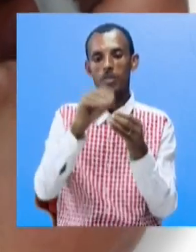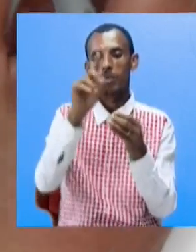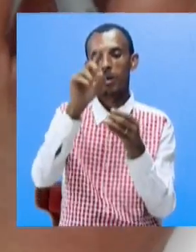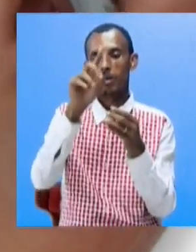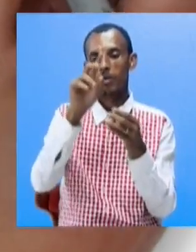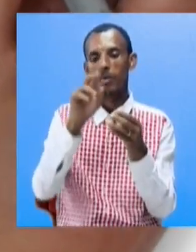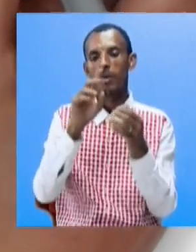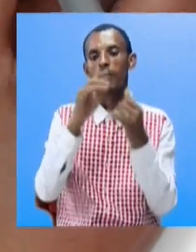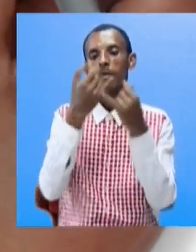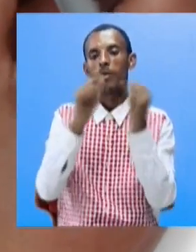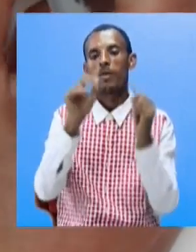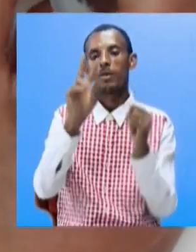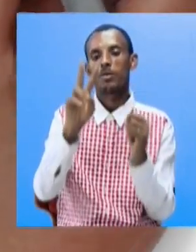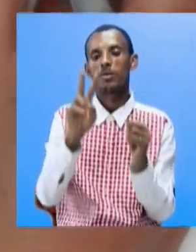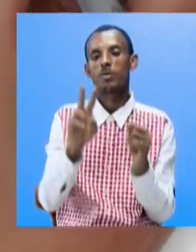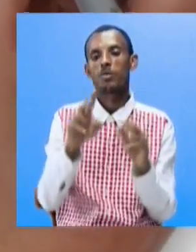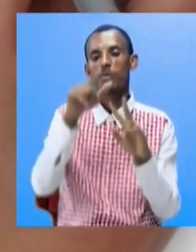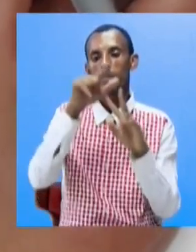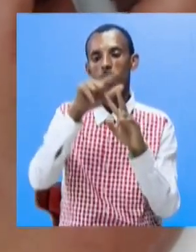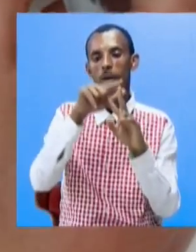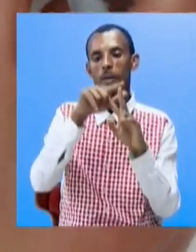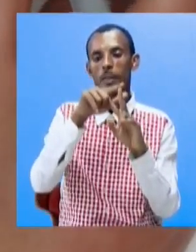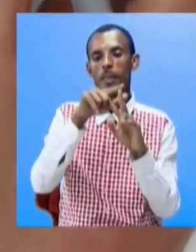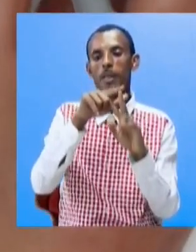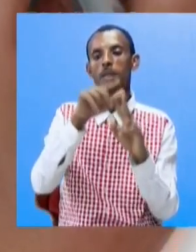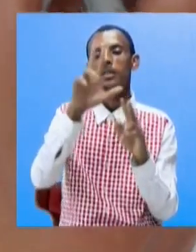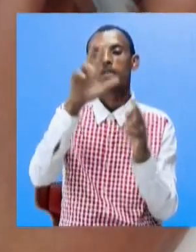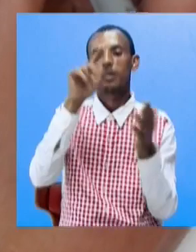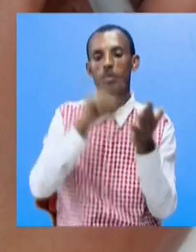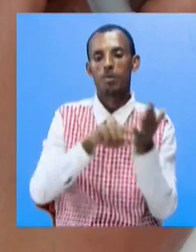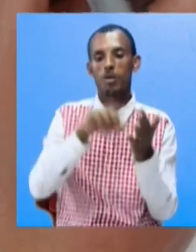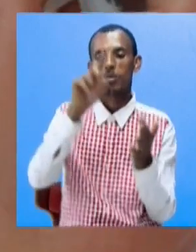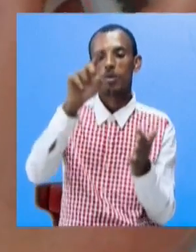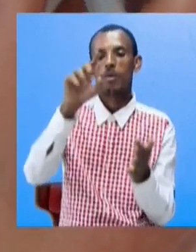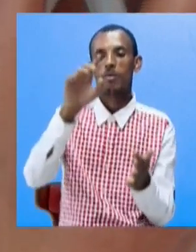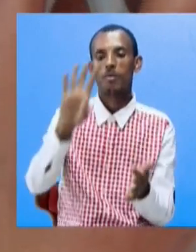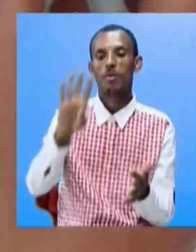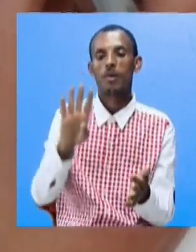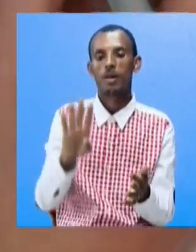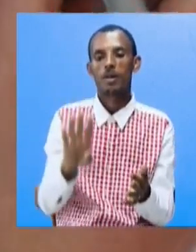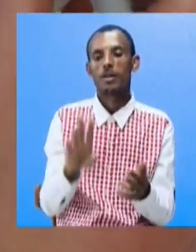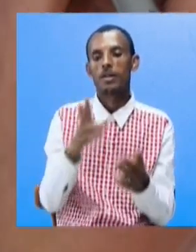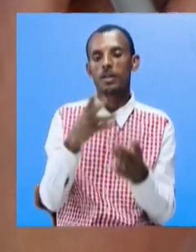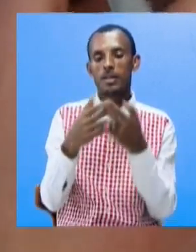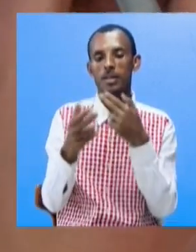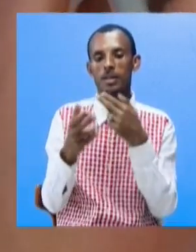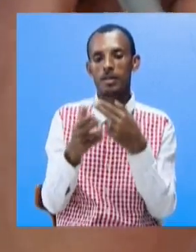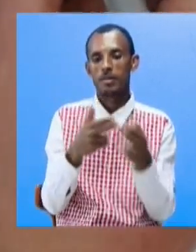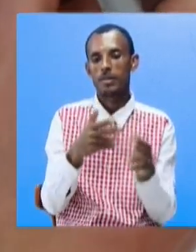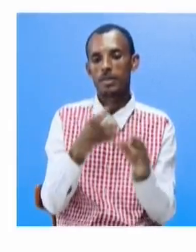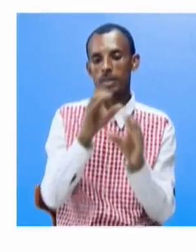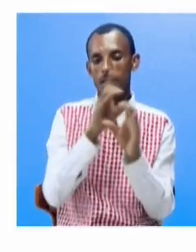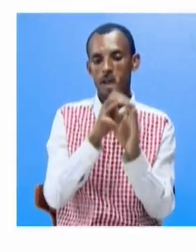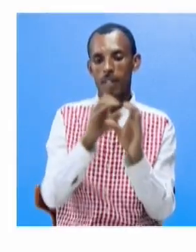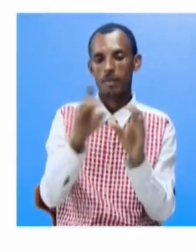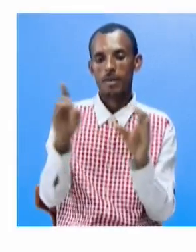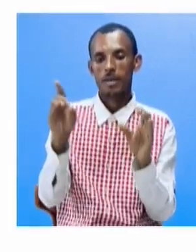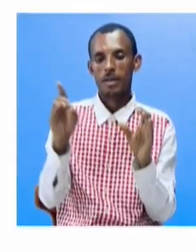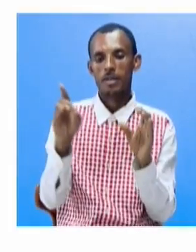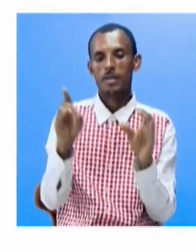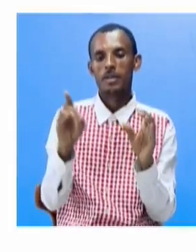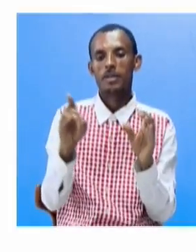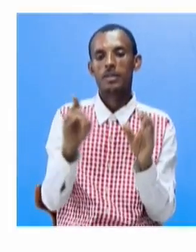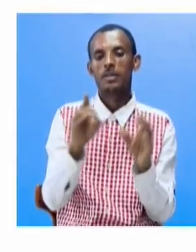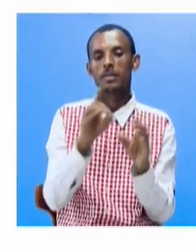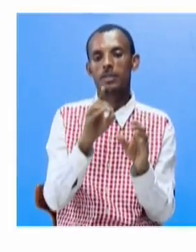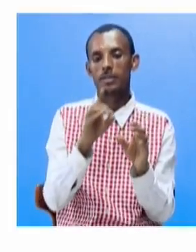of, let's use pi to be 3.14 times diameter. In this case, this one is a